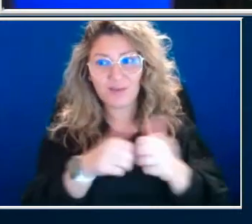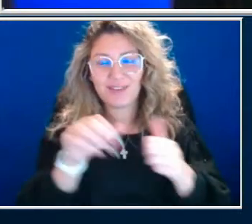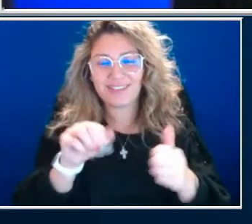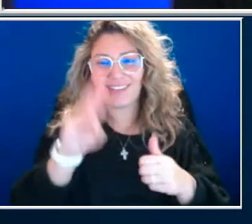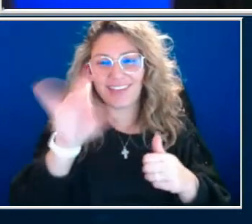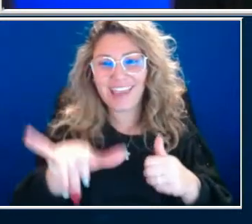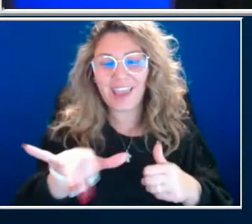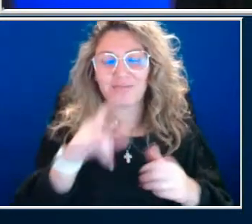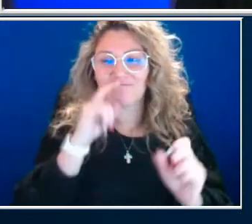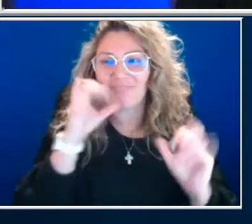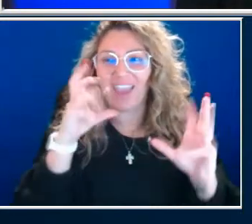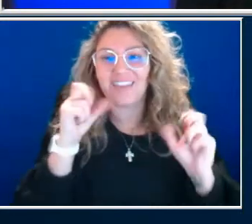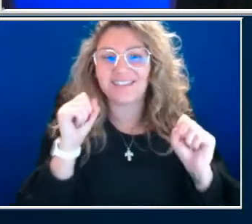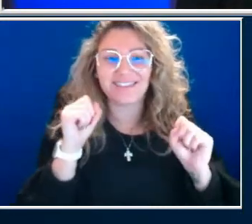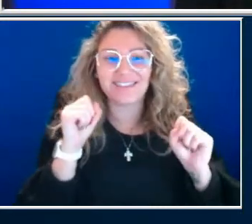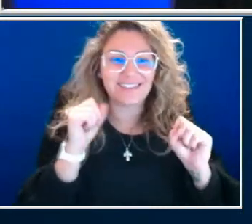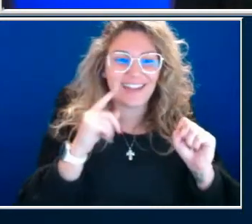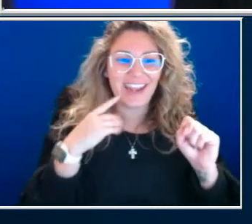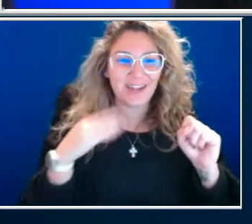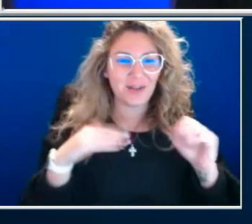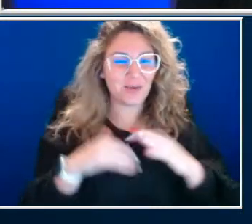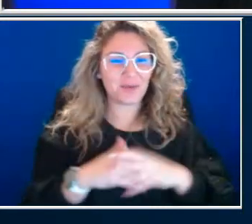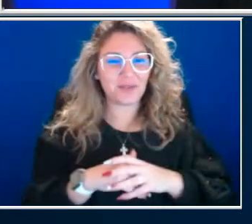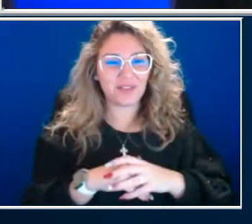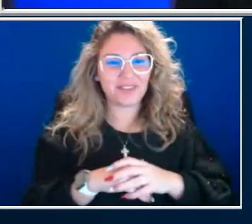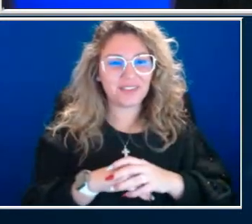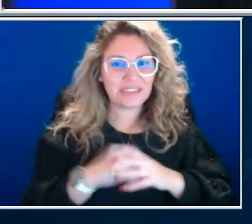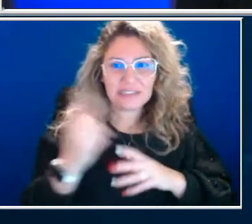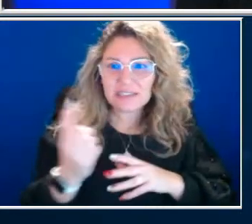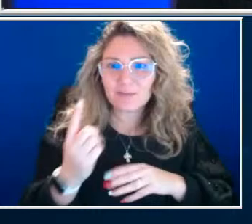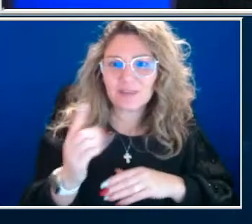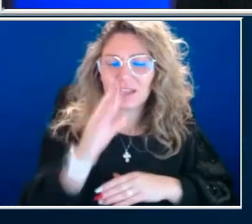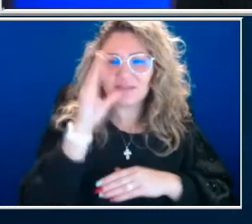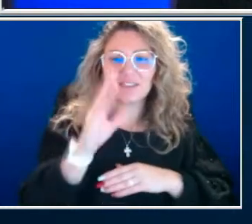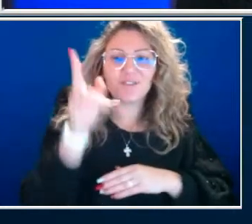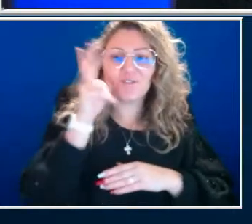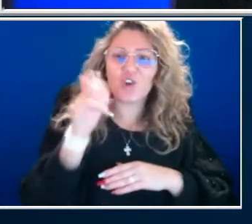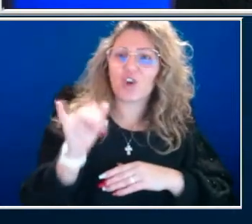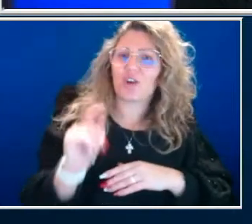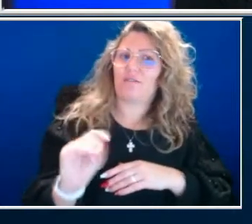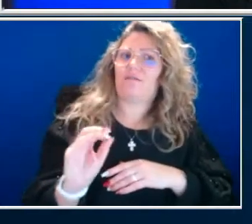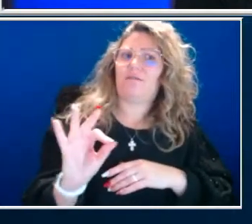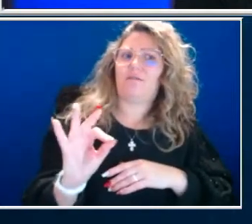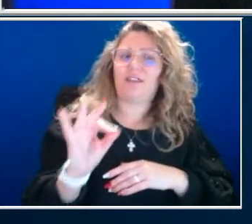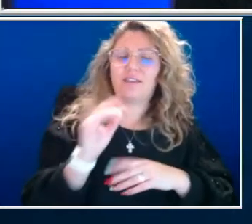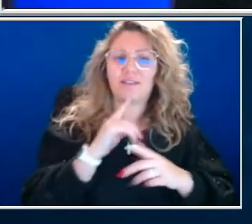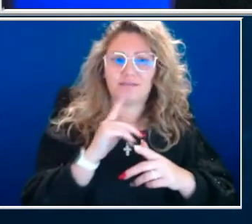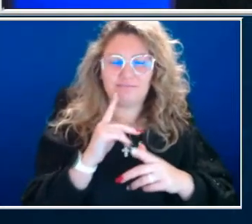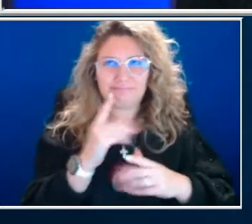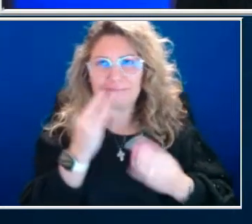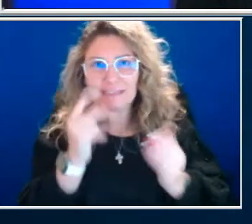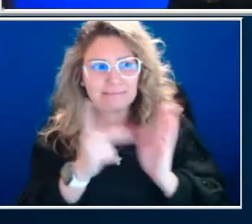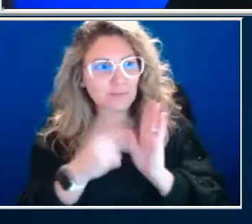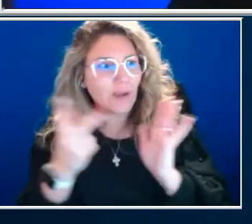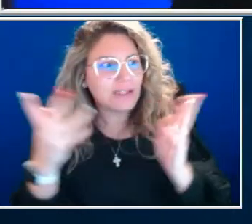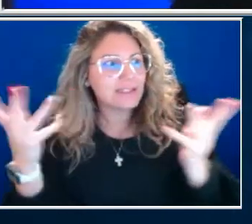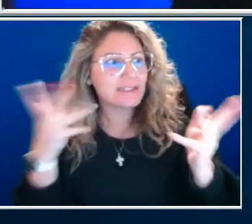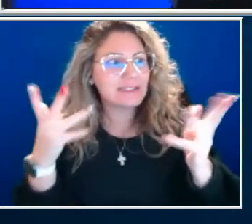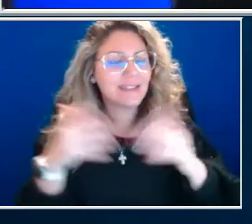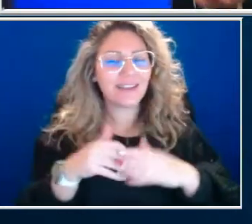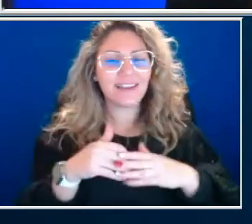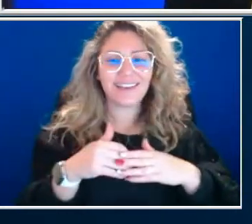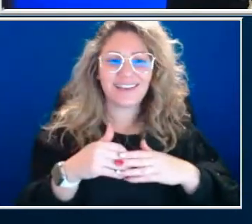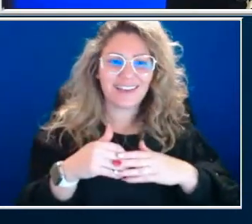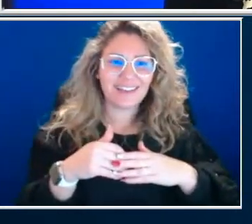and just it's something I'd never heard of, and it makes me think twice when it comes to getting into that time